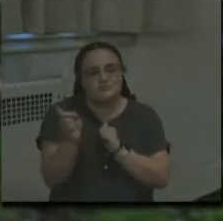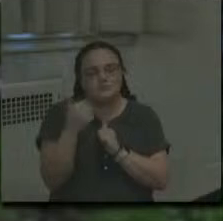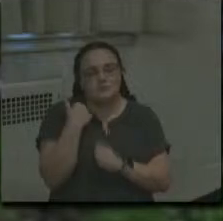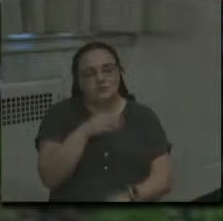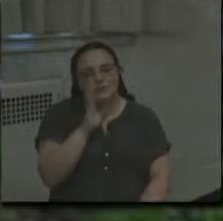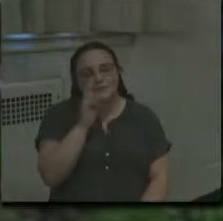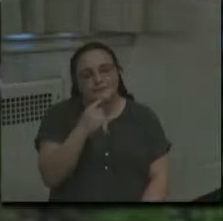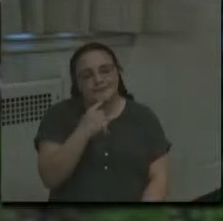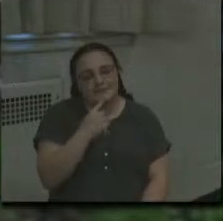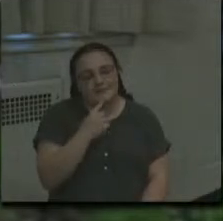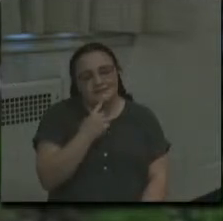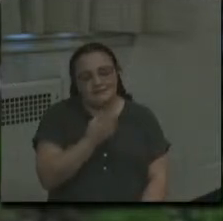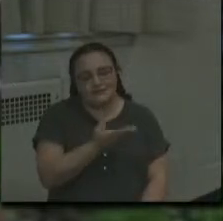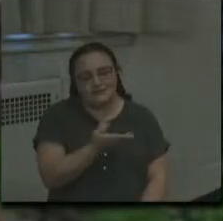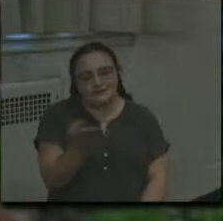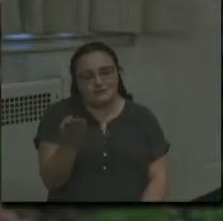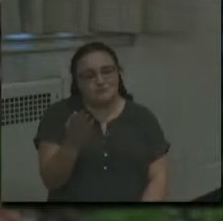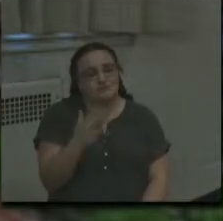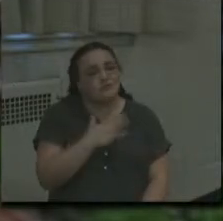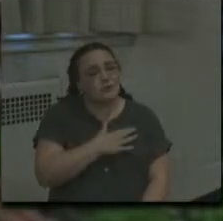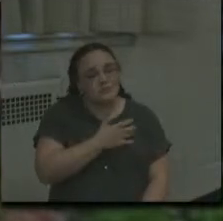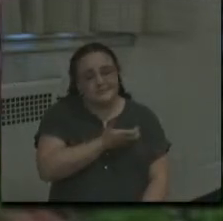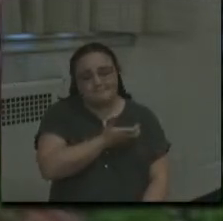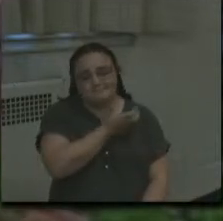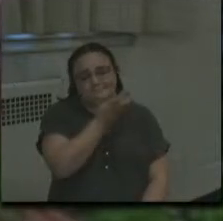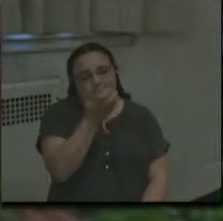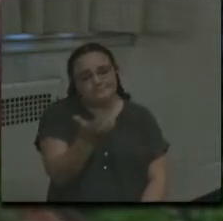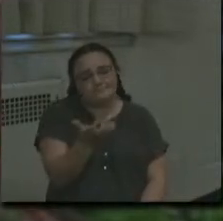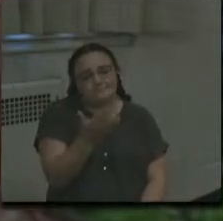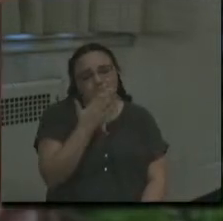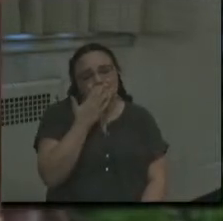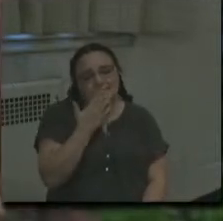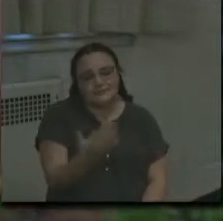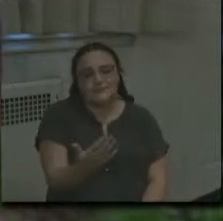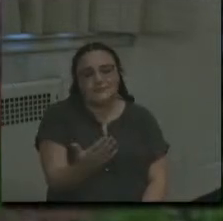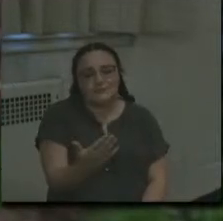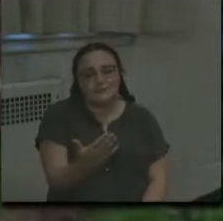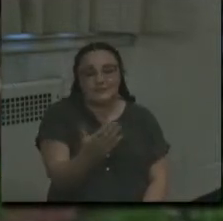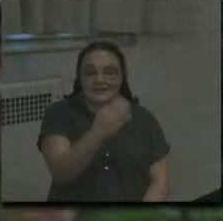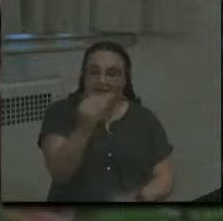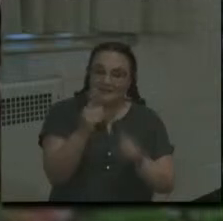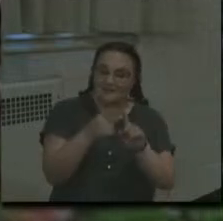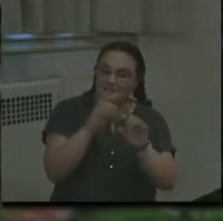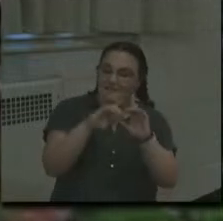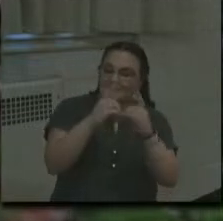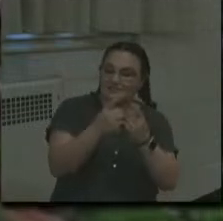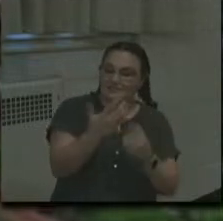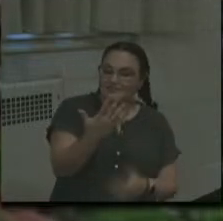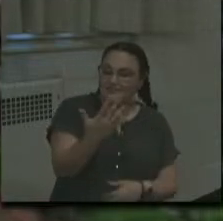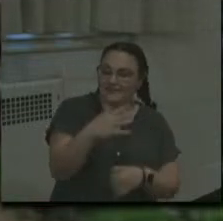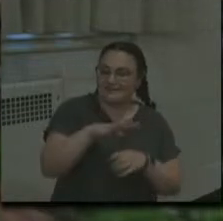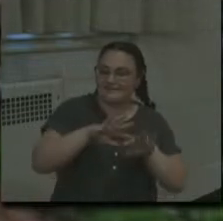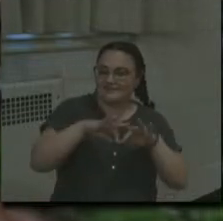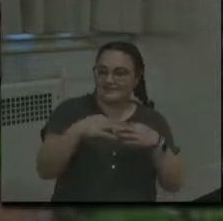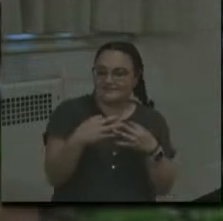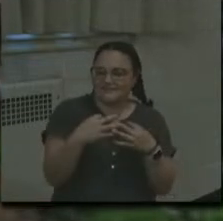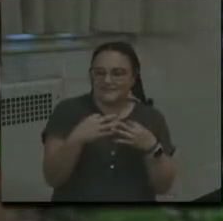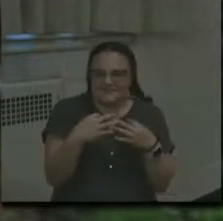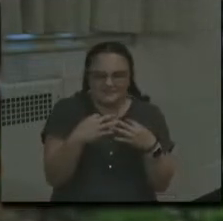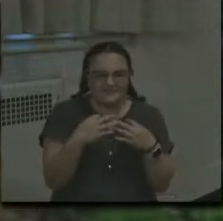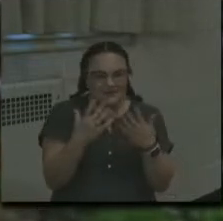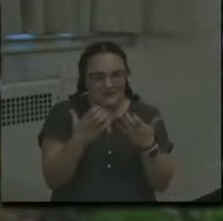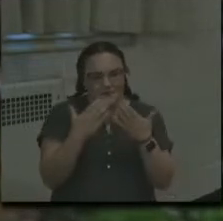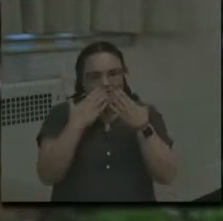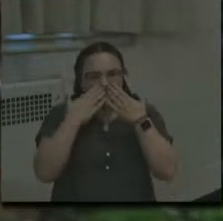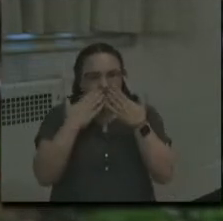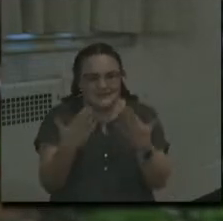missed. So from the bottom of my heart, thank you. And from the District 5 family, I want to say